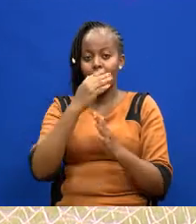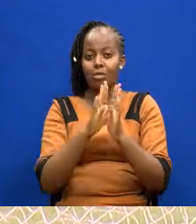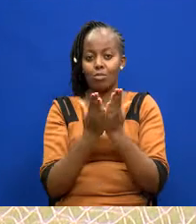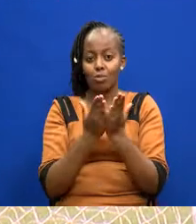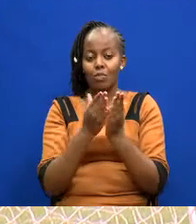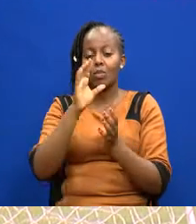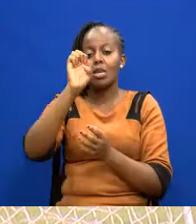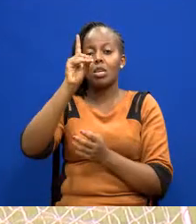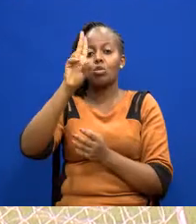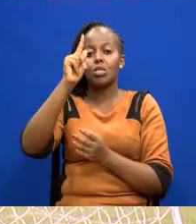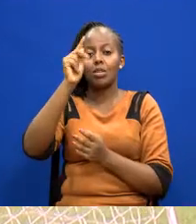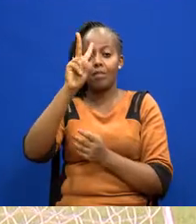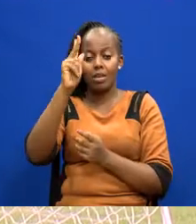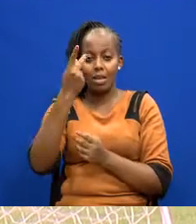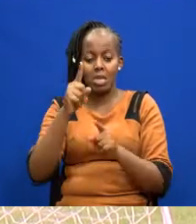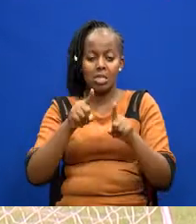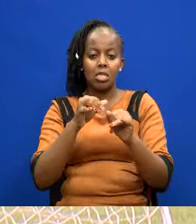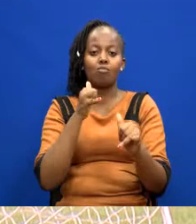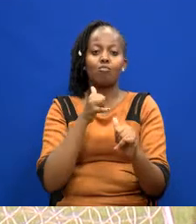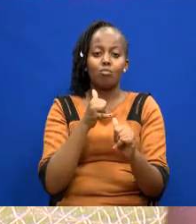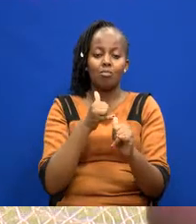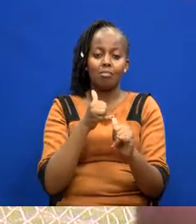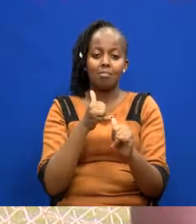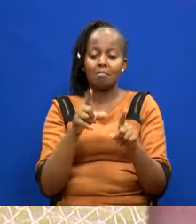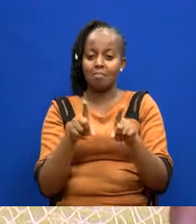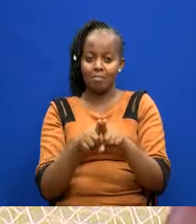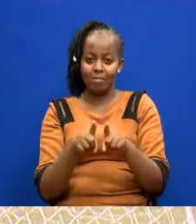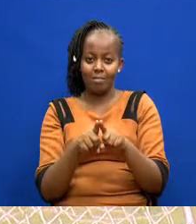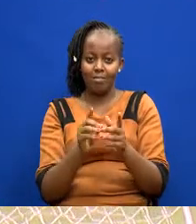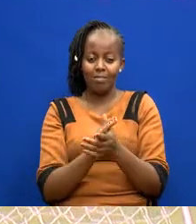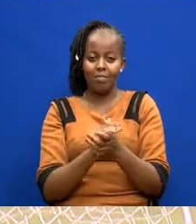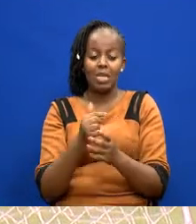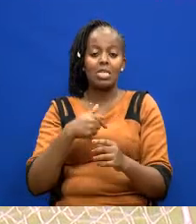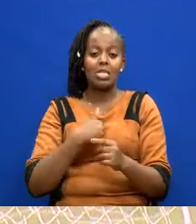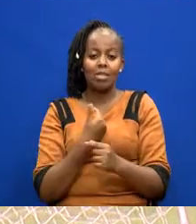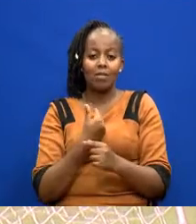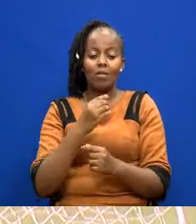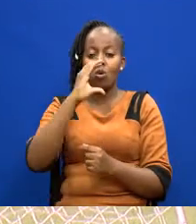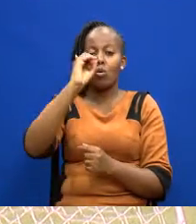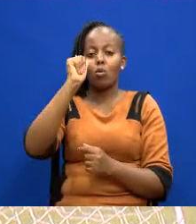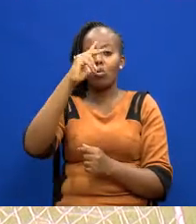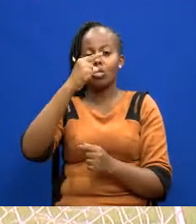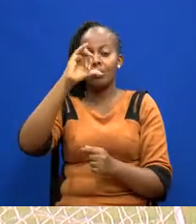Facebook EduTV Kenya, our YouTube channel EduTV Kenya. I have been